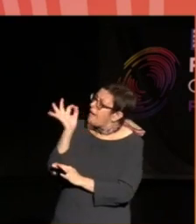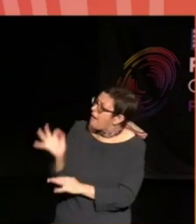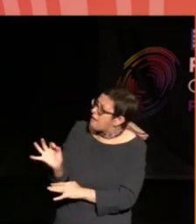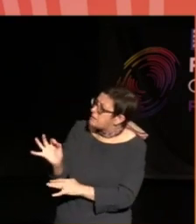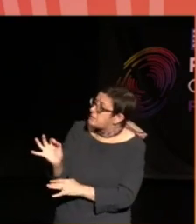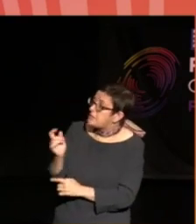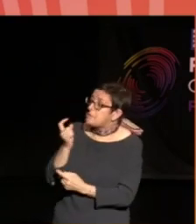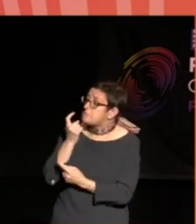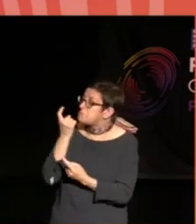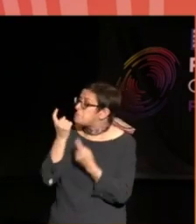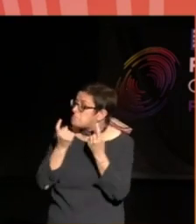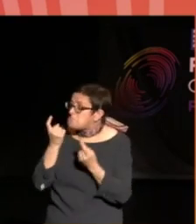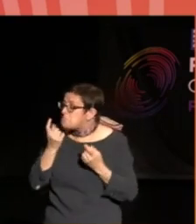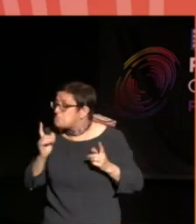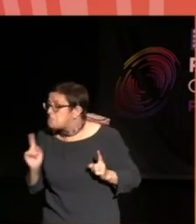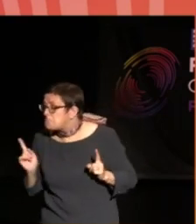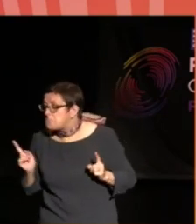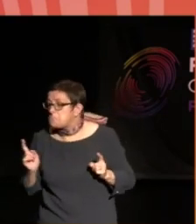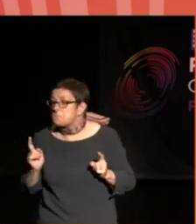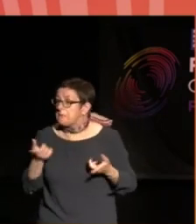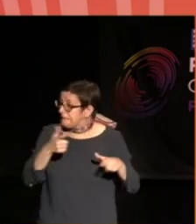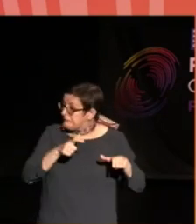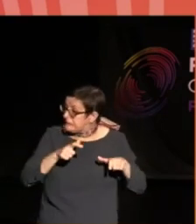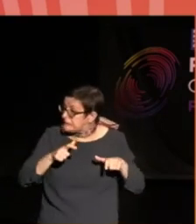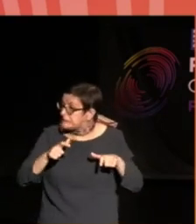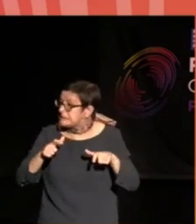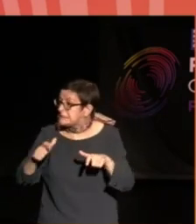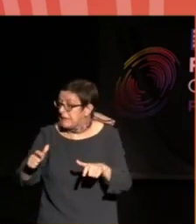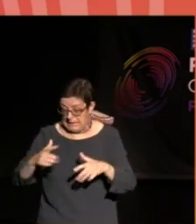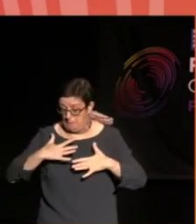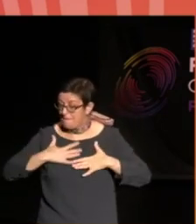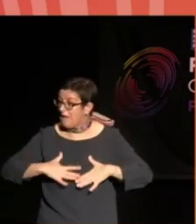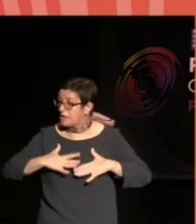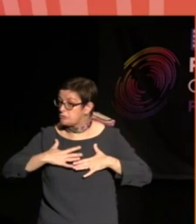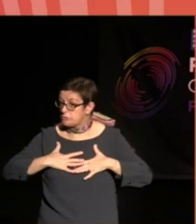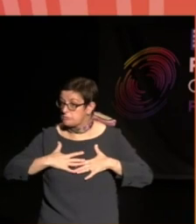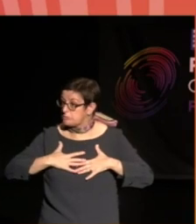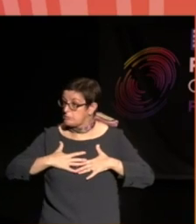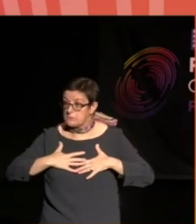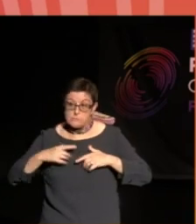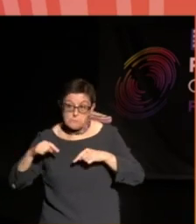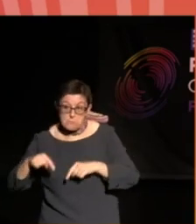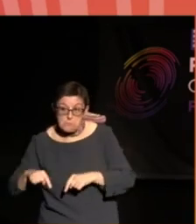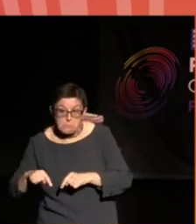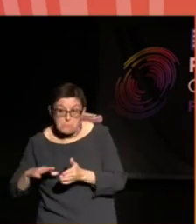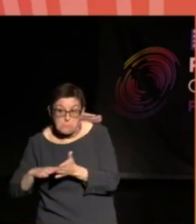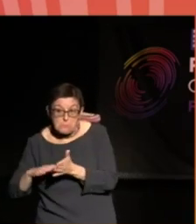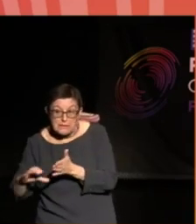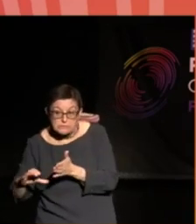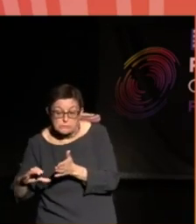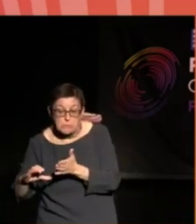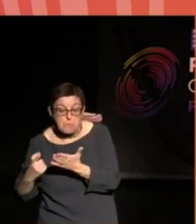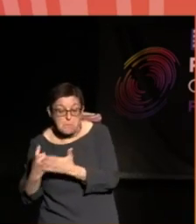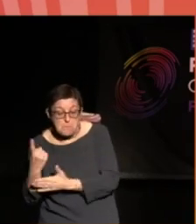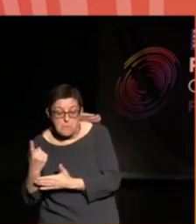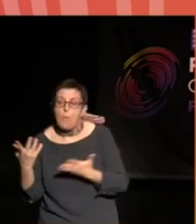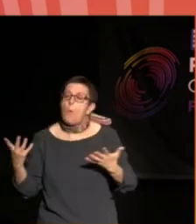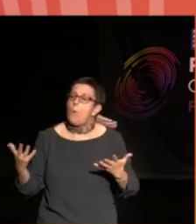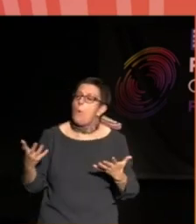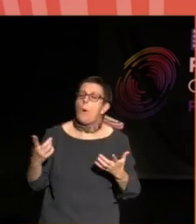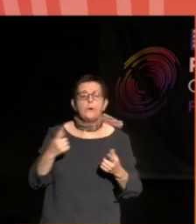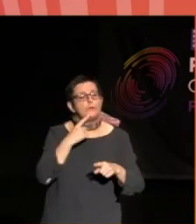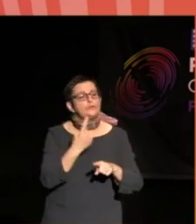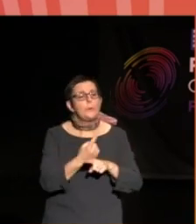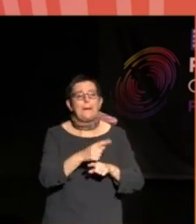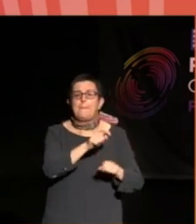have any insights around sustainable fashion, perhaps here in Manchester, but perhaps with a thought around what you're speaking about earlier about